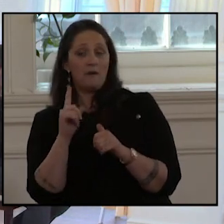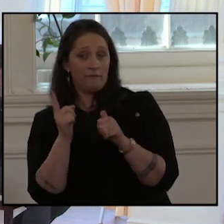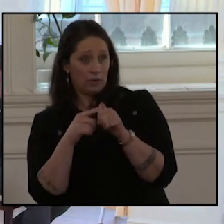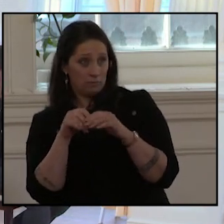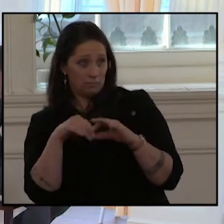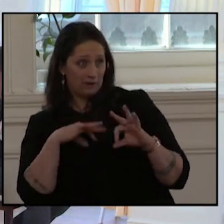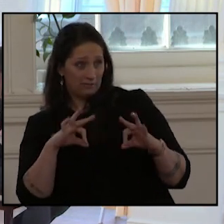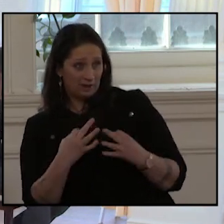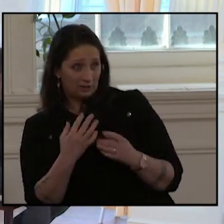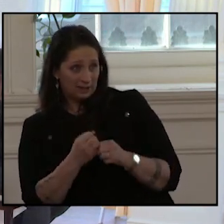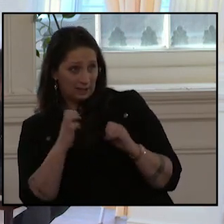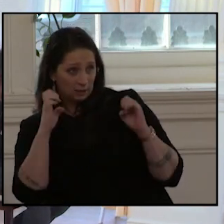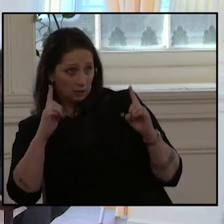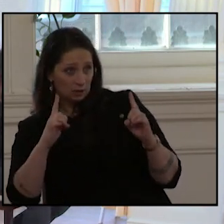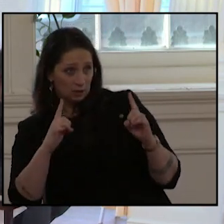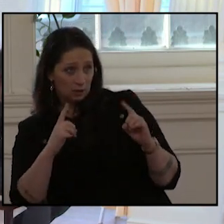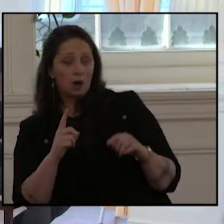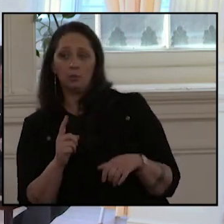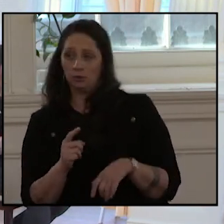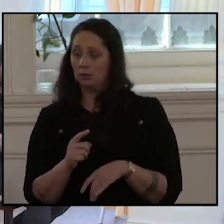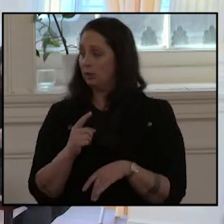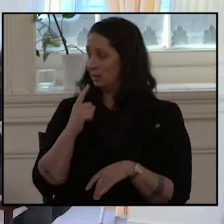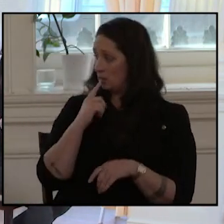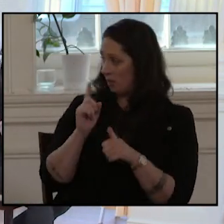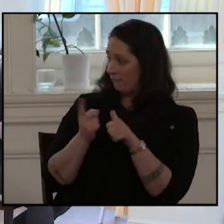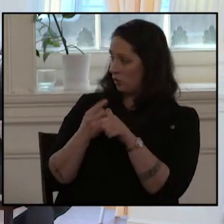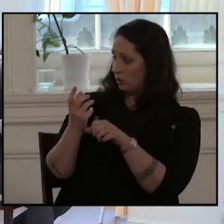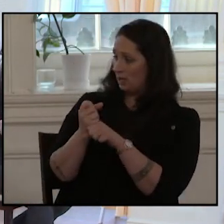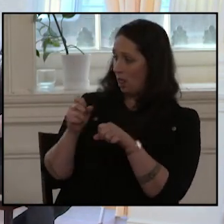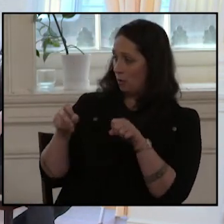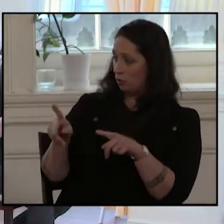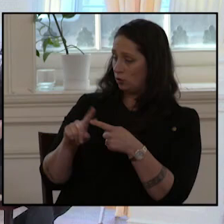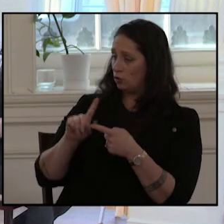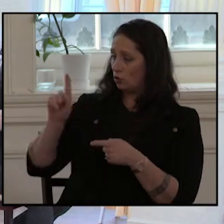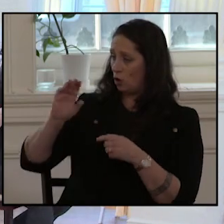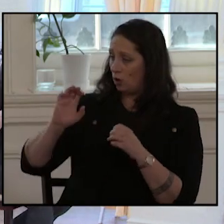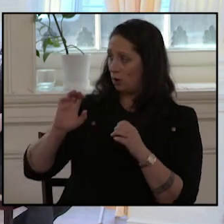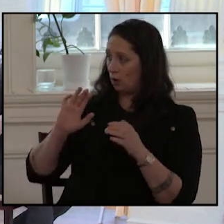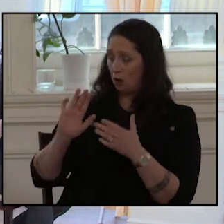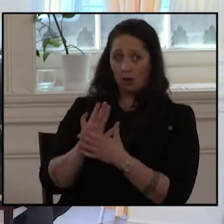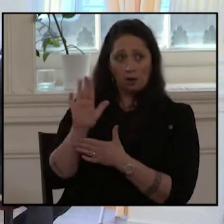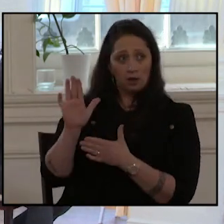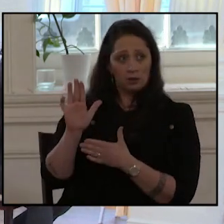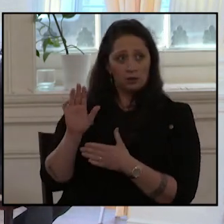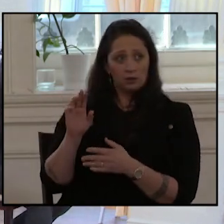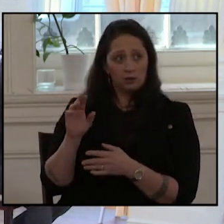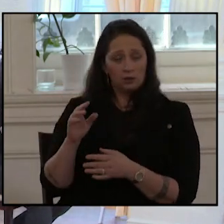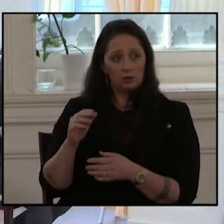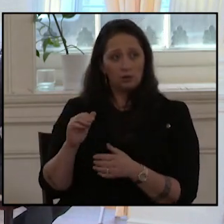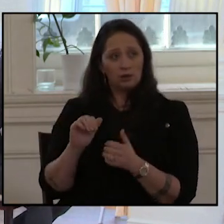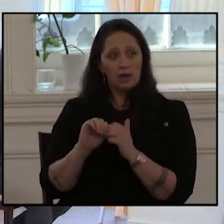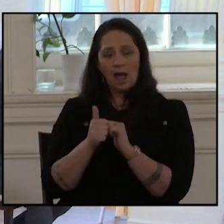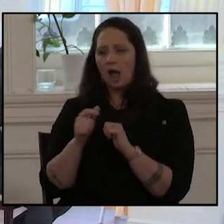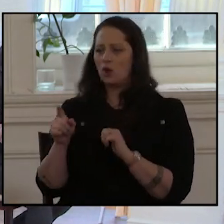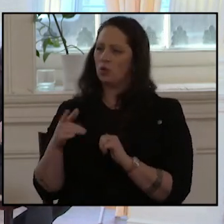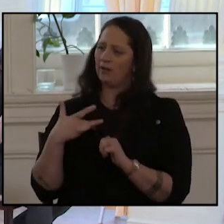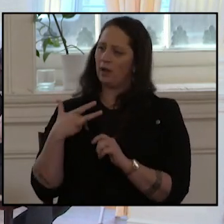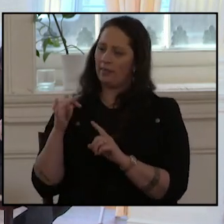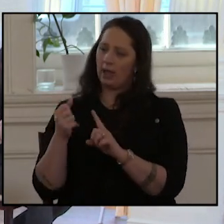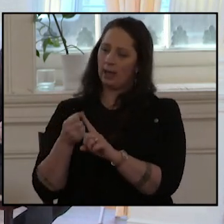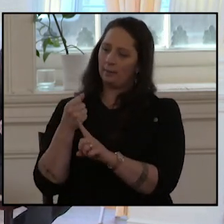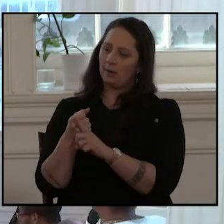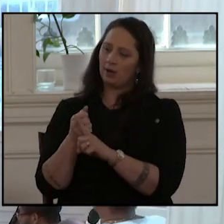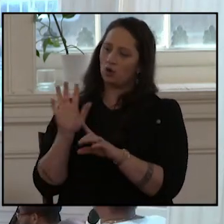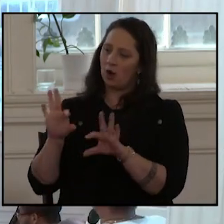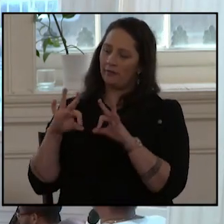was afforded the opportunity to go to college. Was that the case? How do you feel that impacted